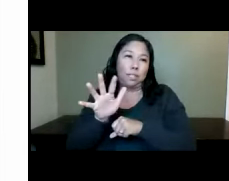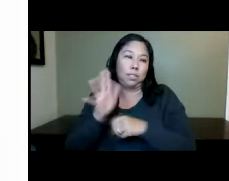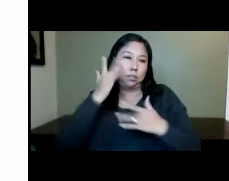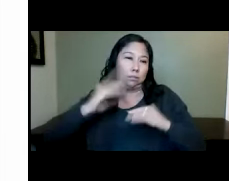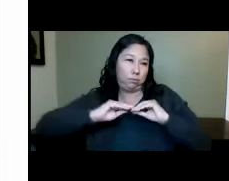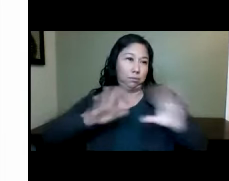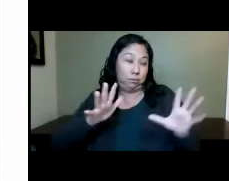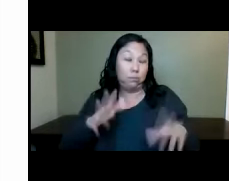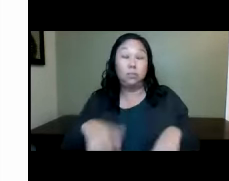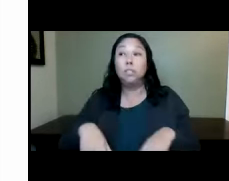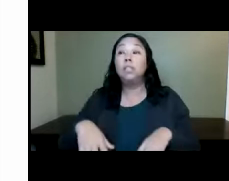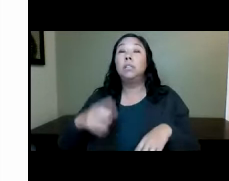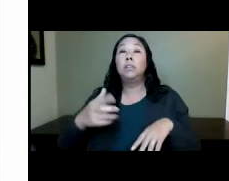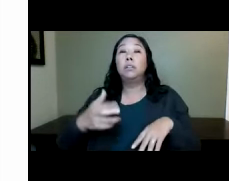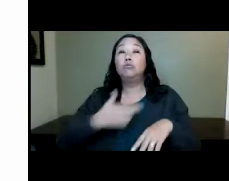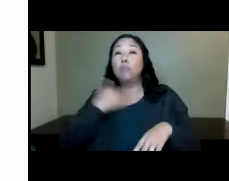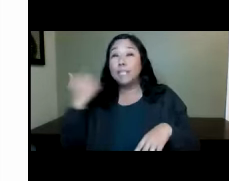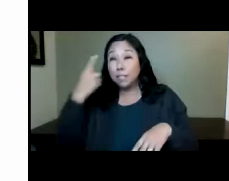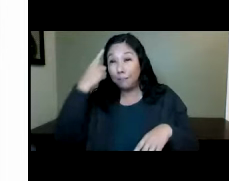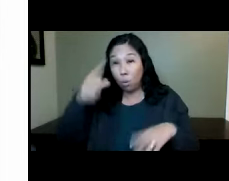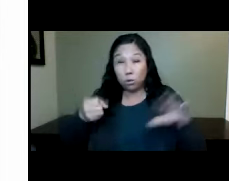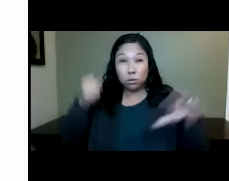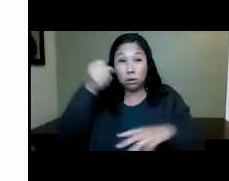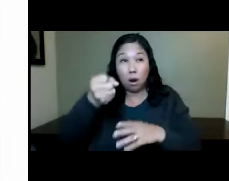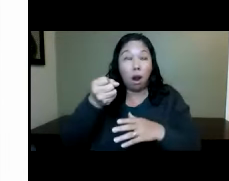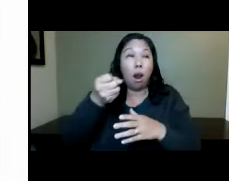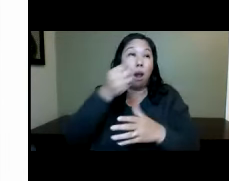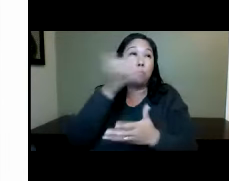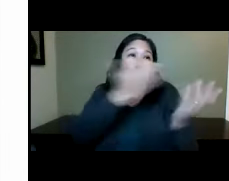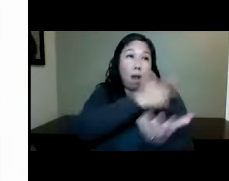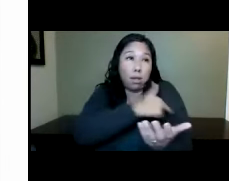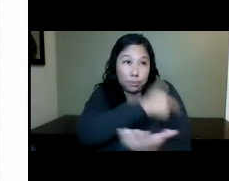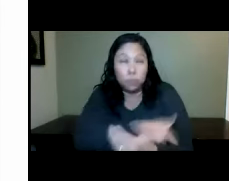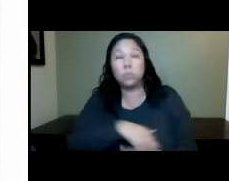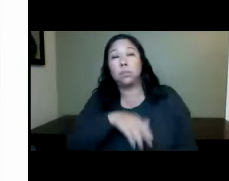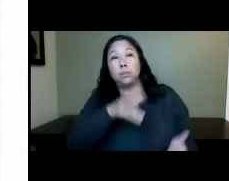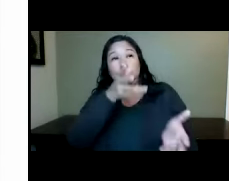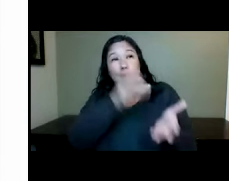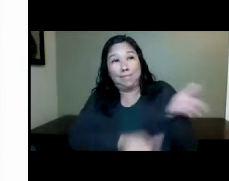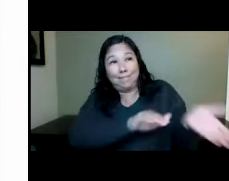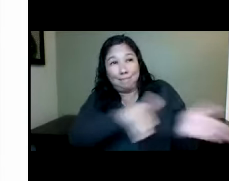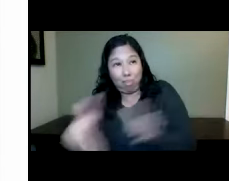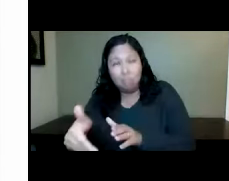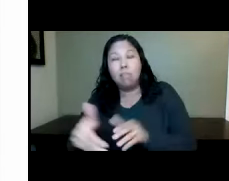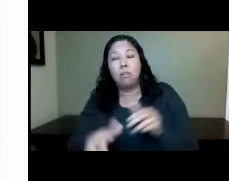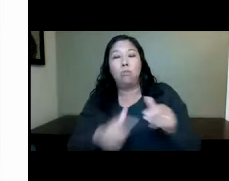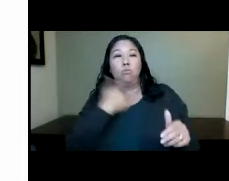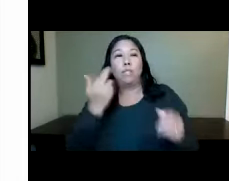of risk of hospitalization, risk of death, the rates are higher among minority communities.